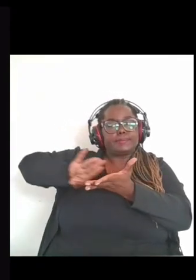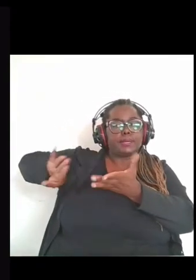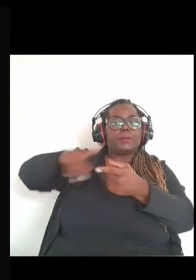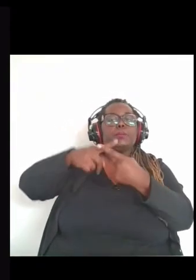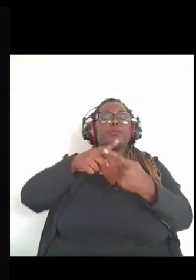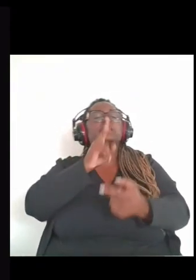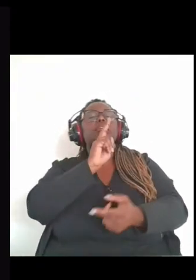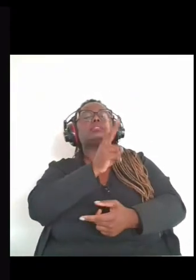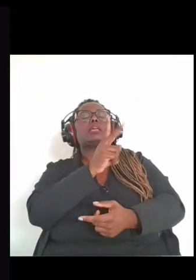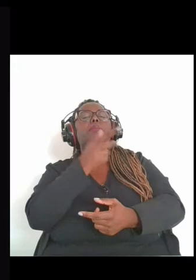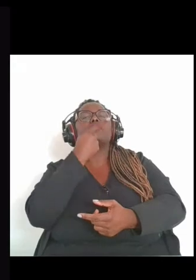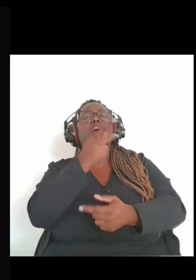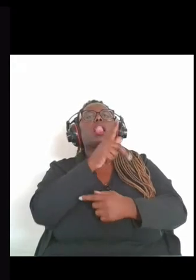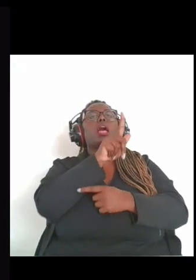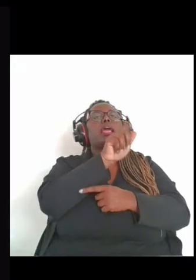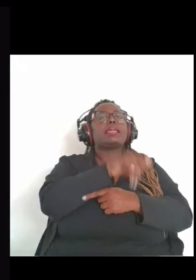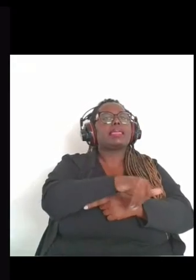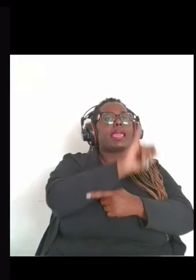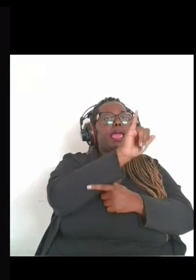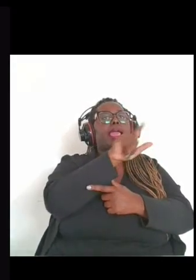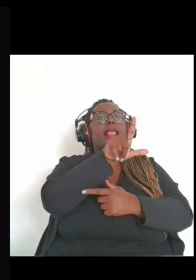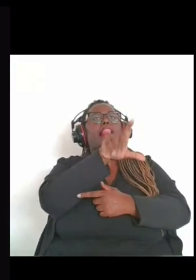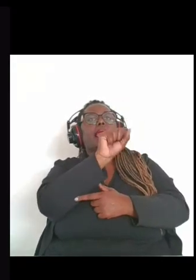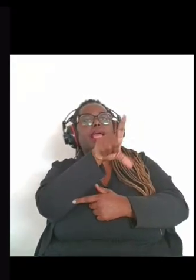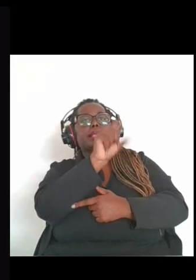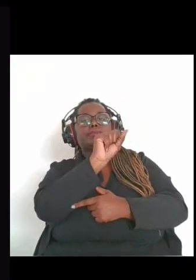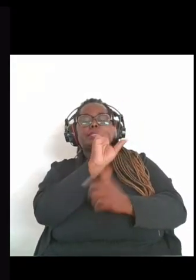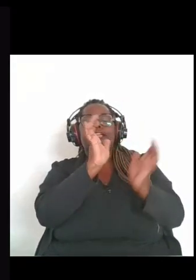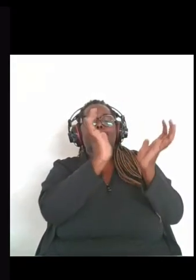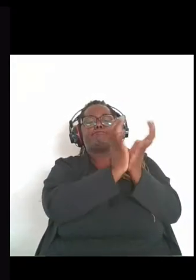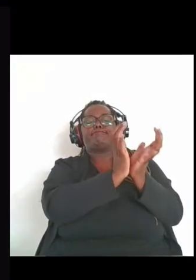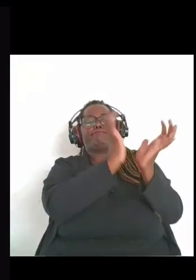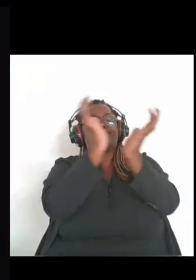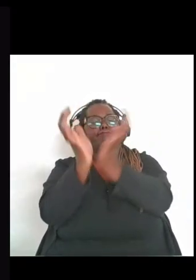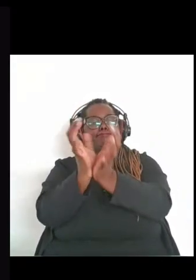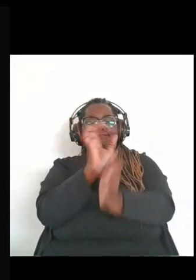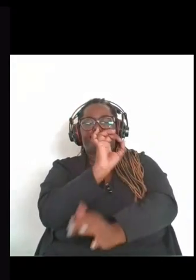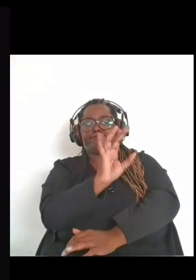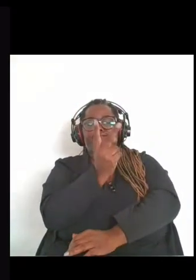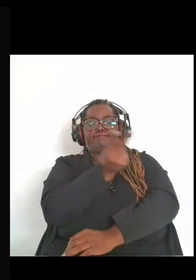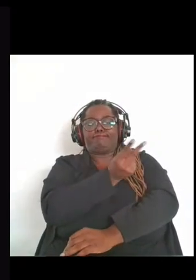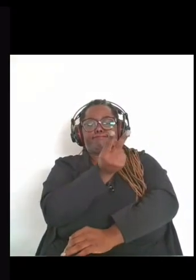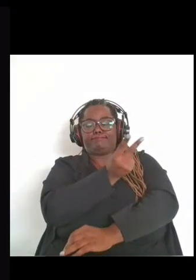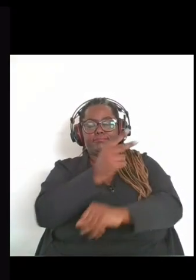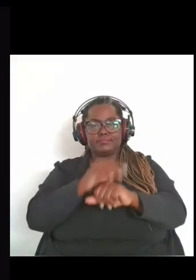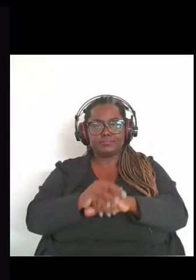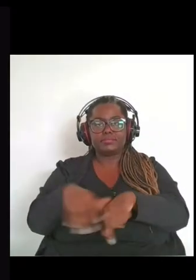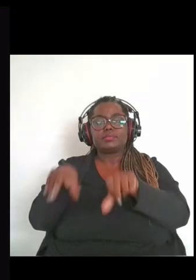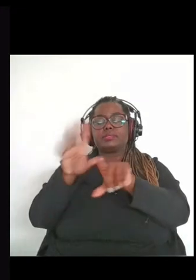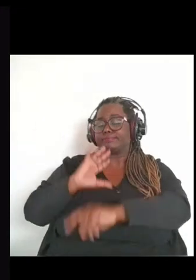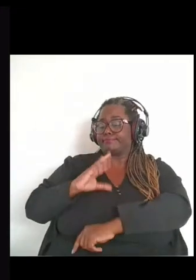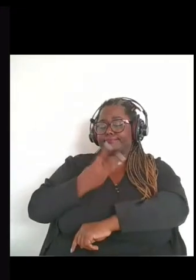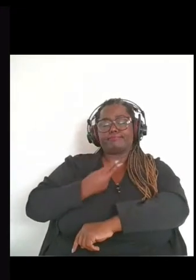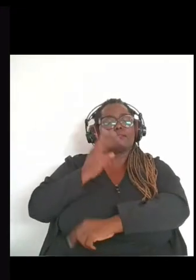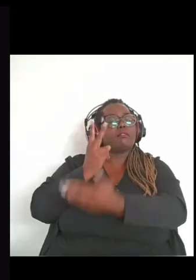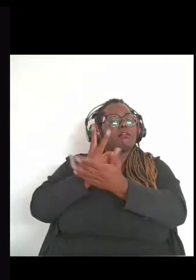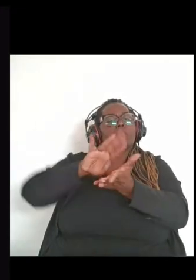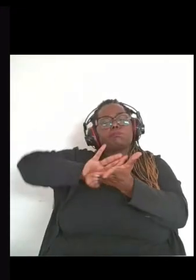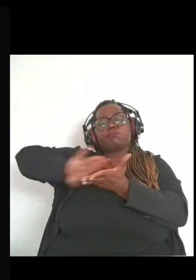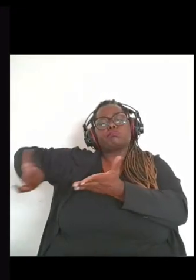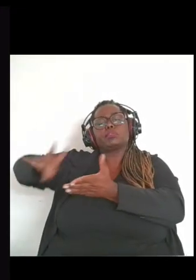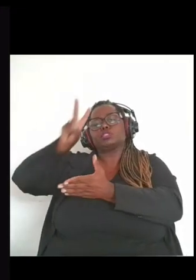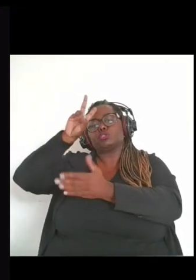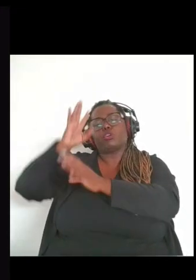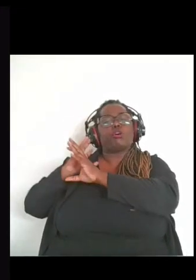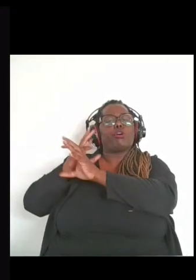commonality of of issues and struggles Etc and I'm sure you know the the issues that are happening within um LGBT um